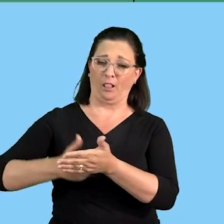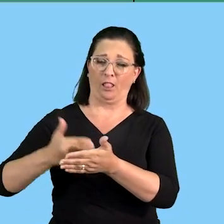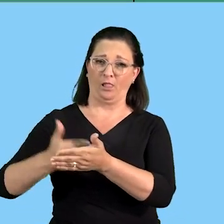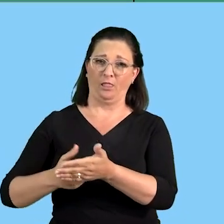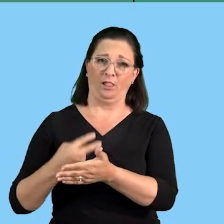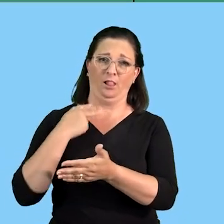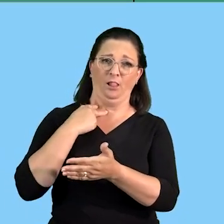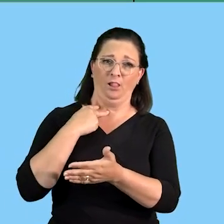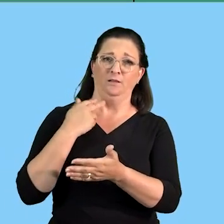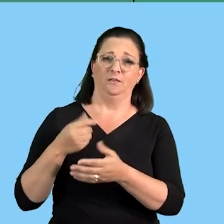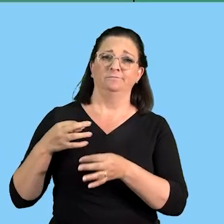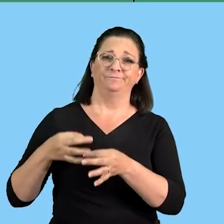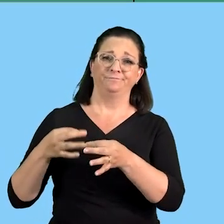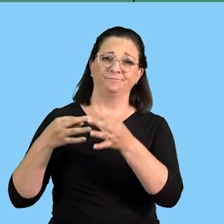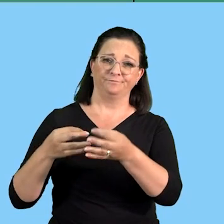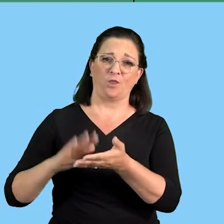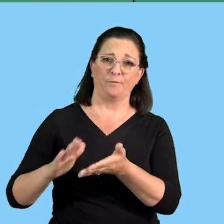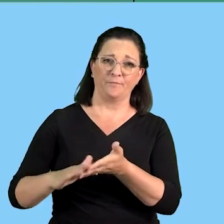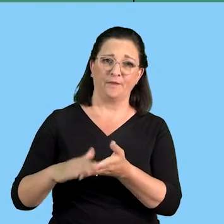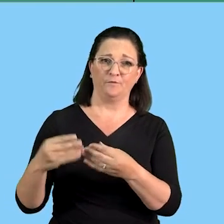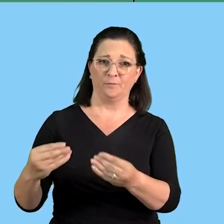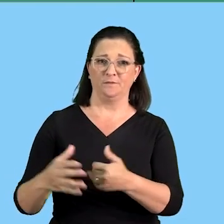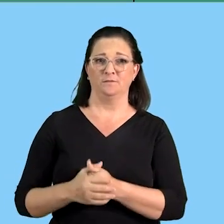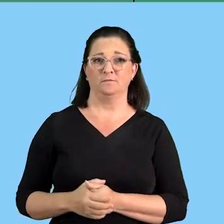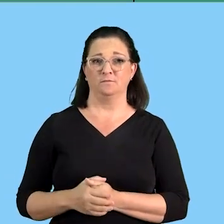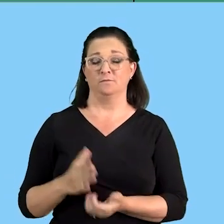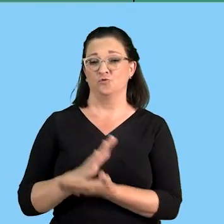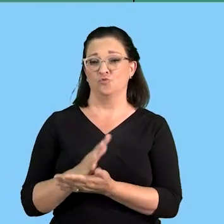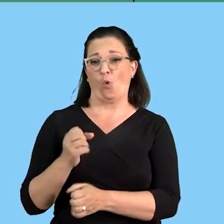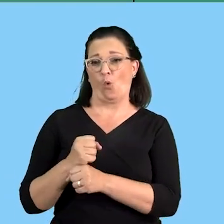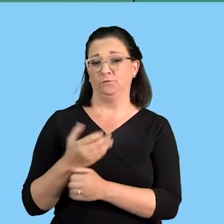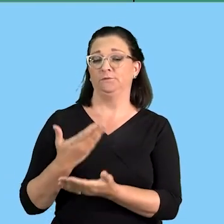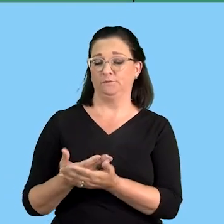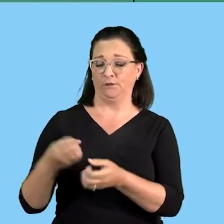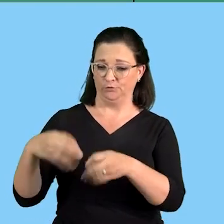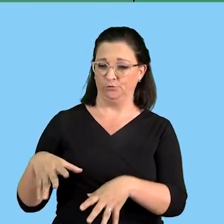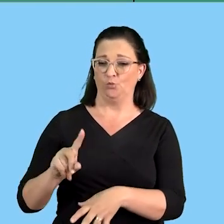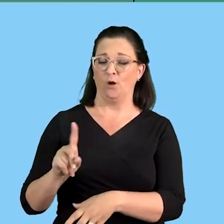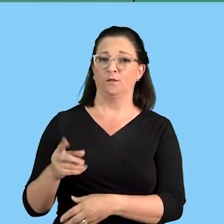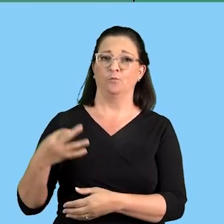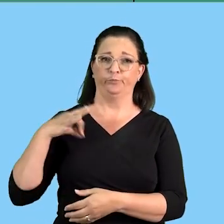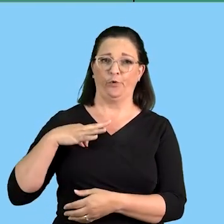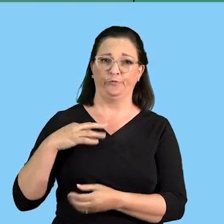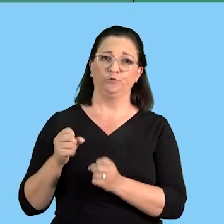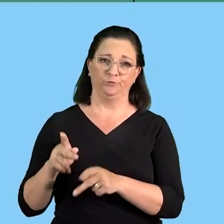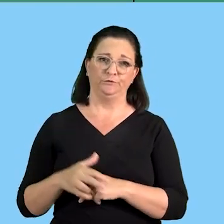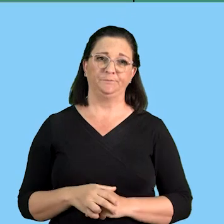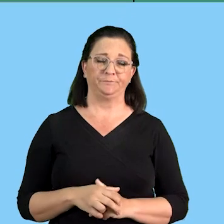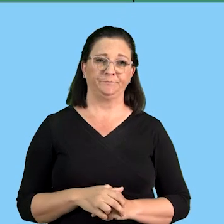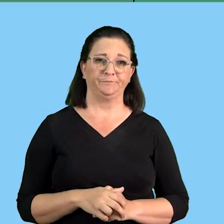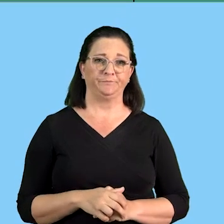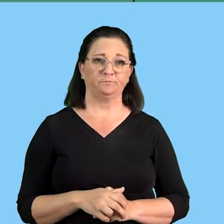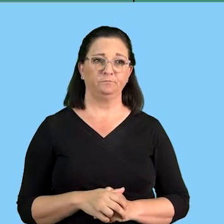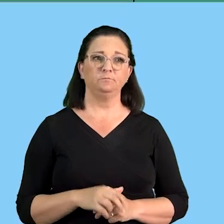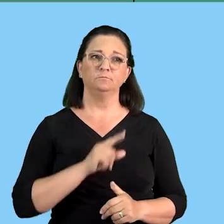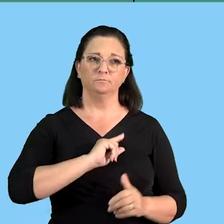requirements may delay the actual operations of the business, and shareholders can lose on profit opportunities. So that would be